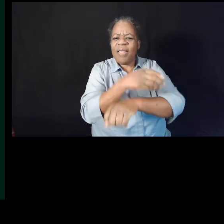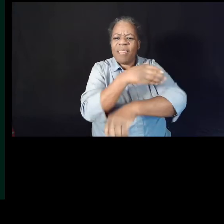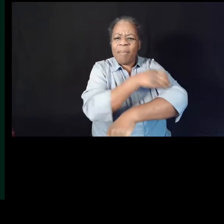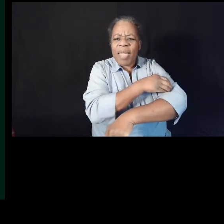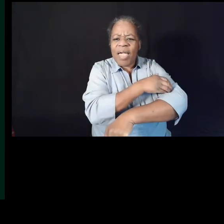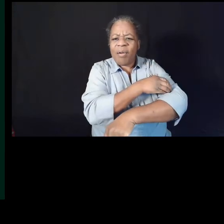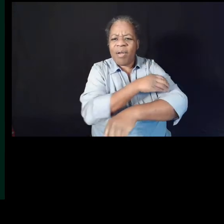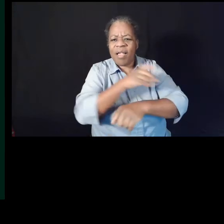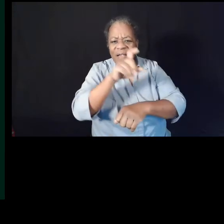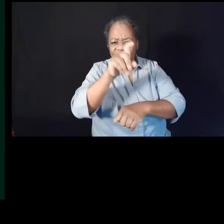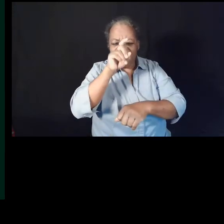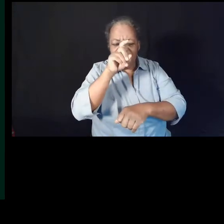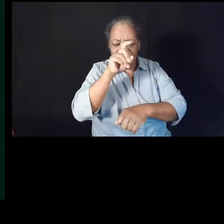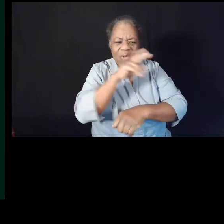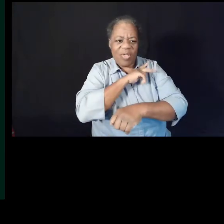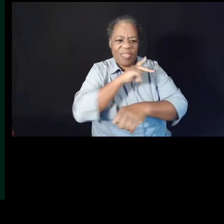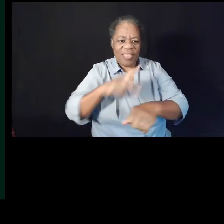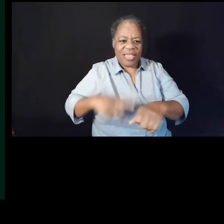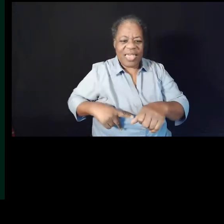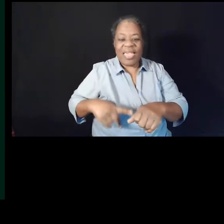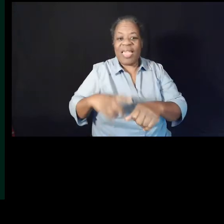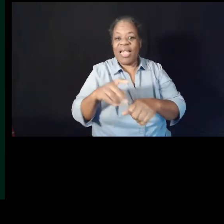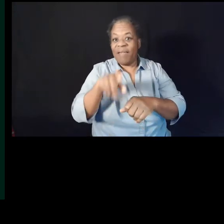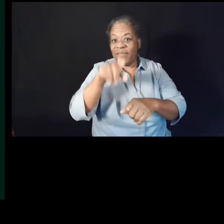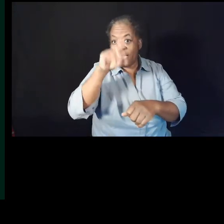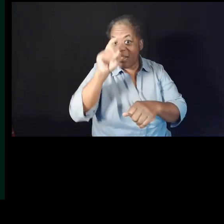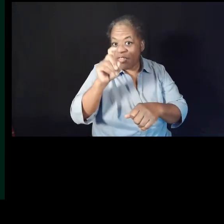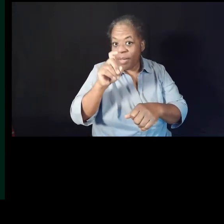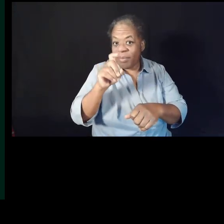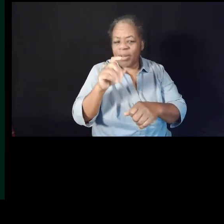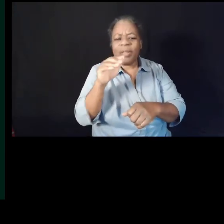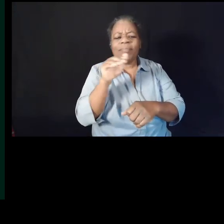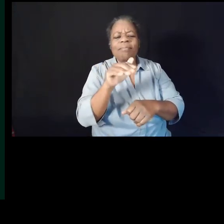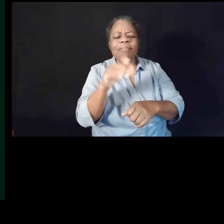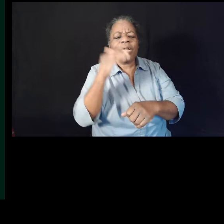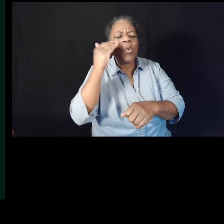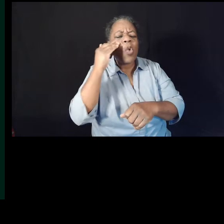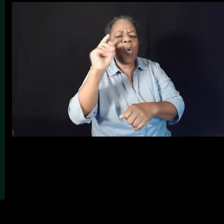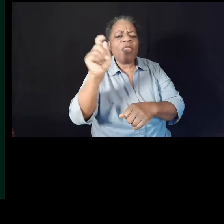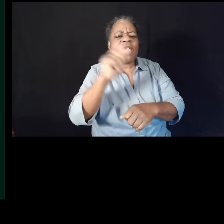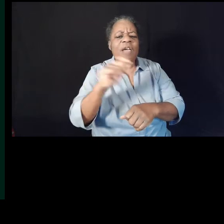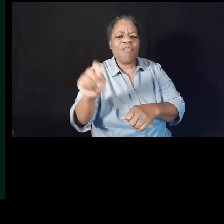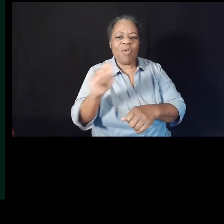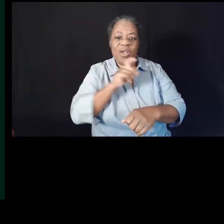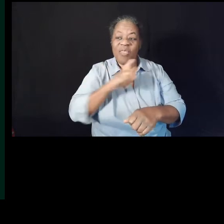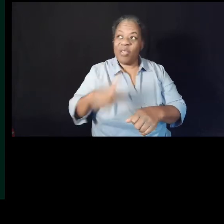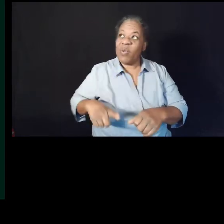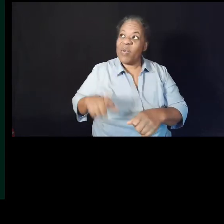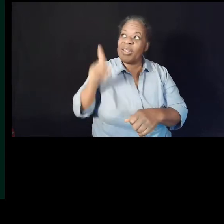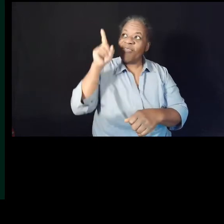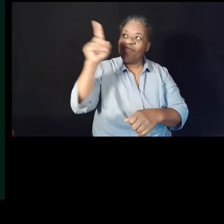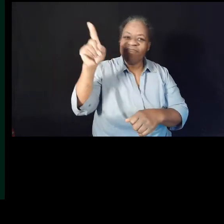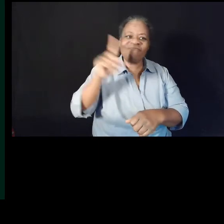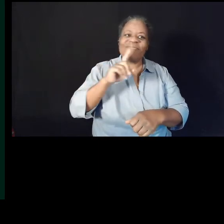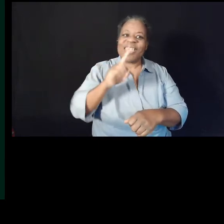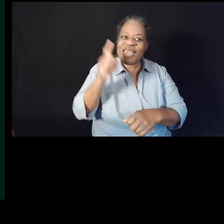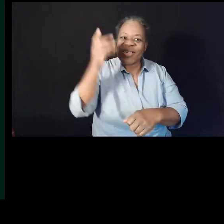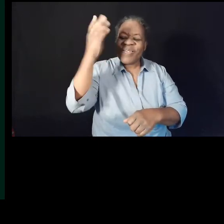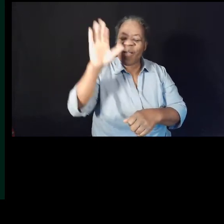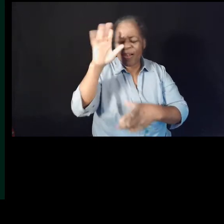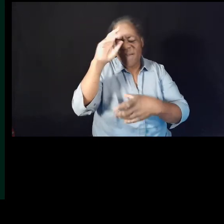Egypt. Know therefore that the Lord your God is God. He is the faithful